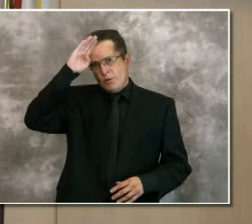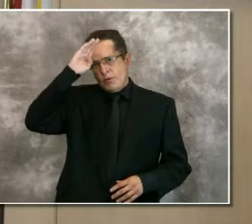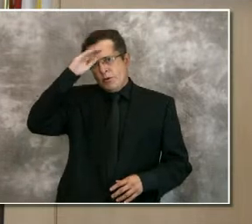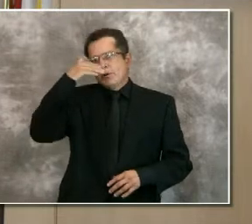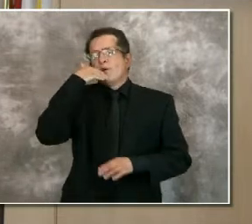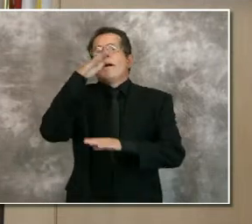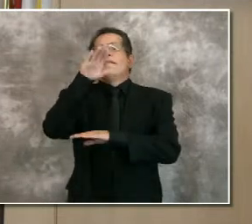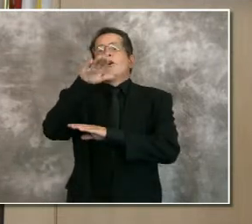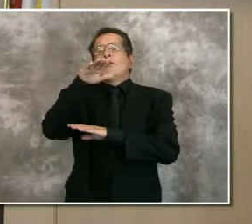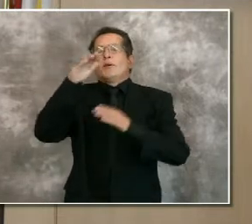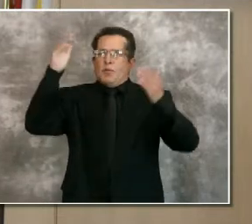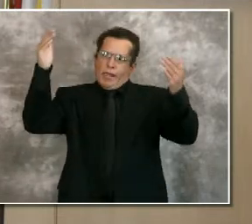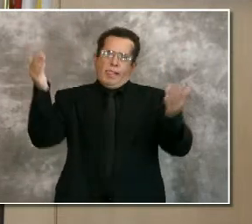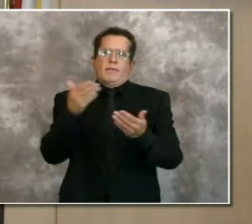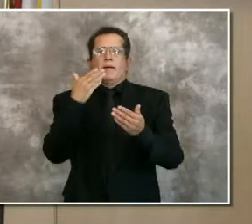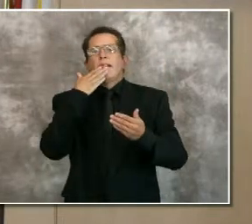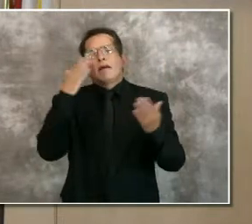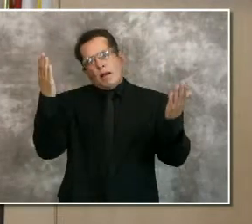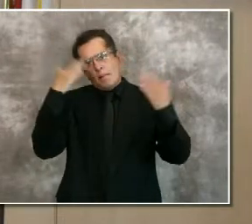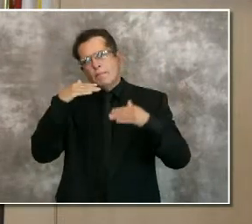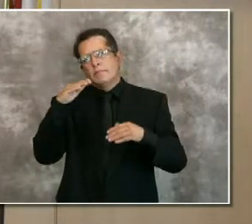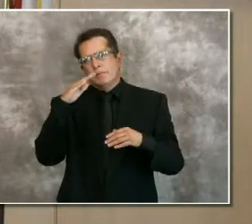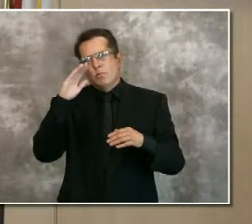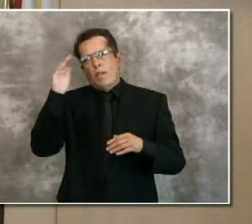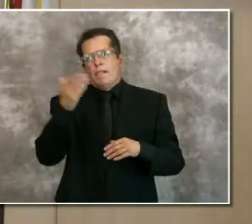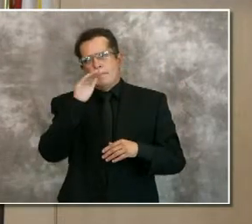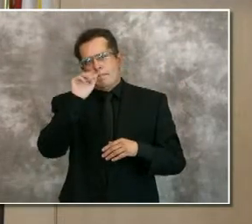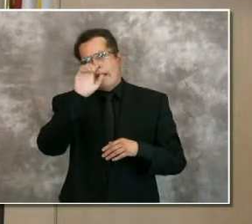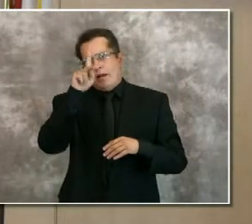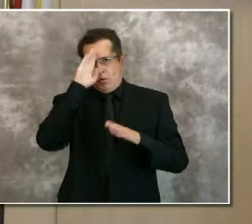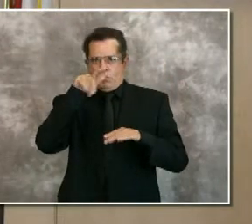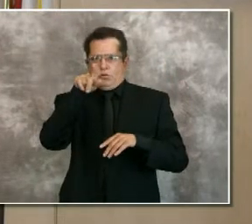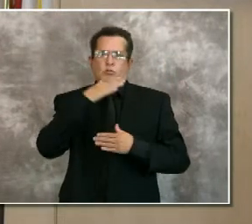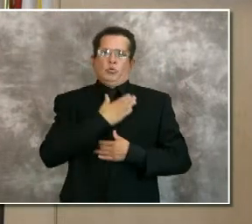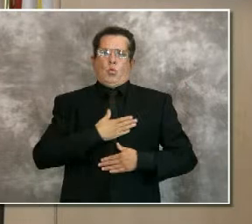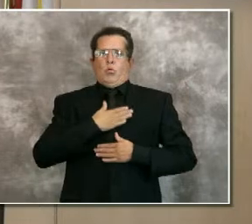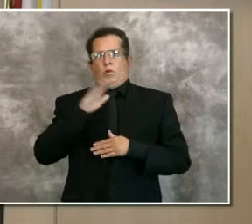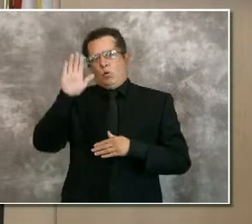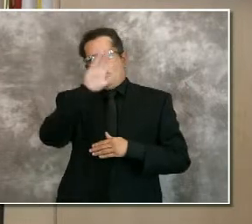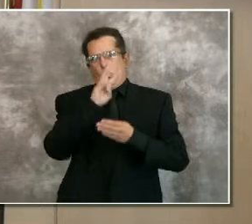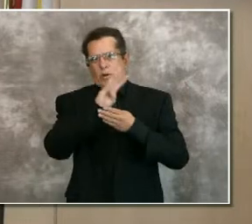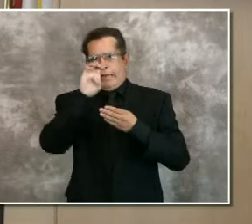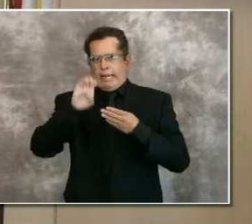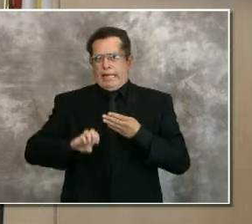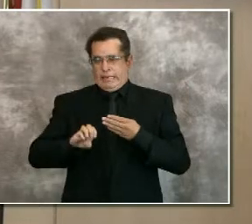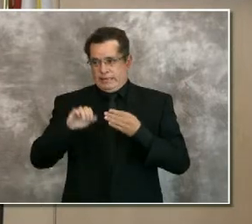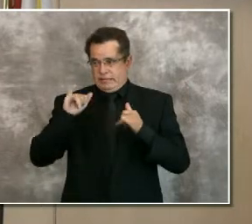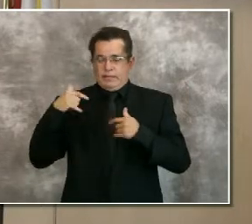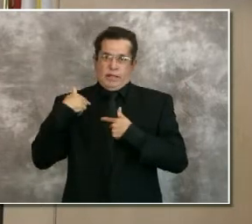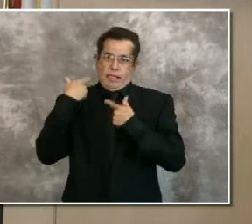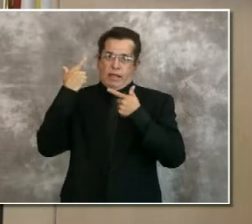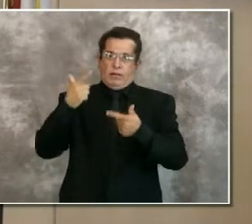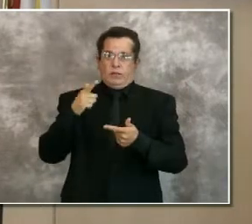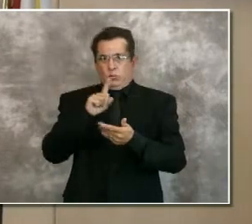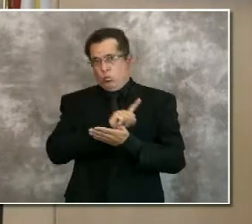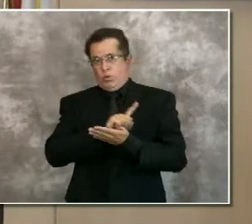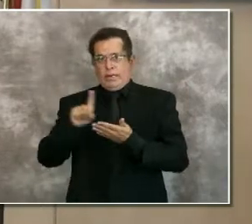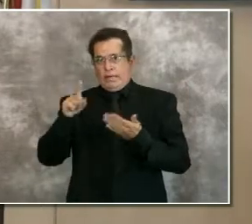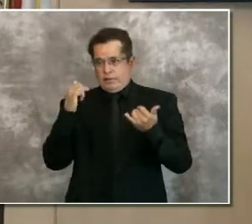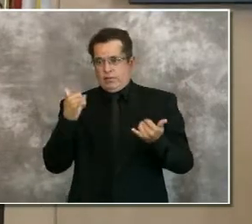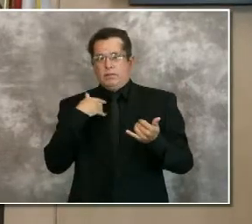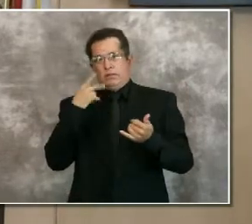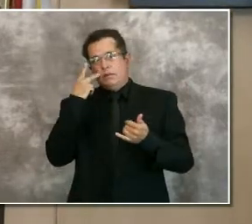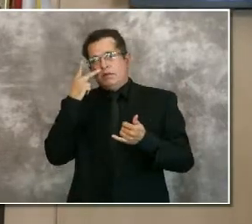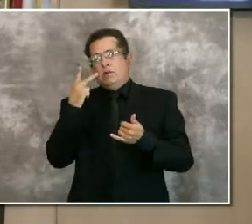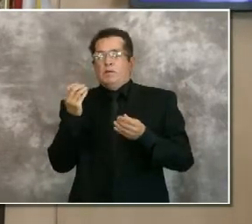everyone, and welcome back. I hope everyone had a very enjoyable weekend. Over the last week, our region has seen a